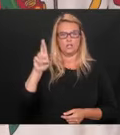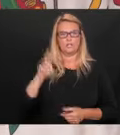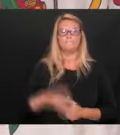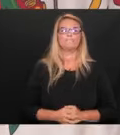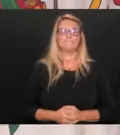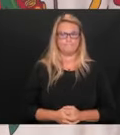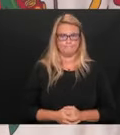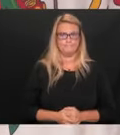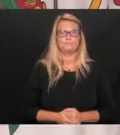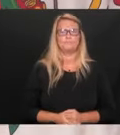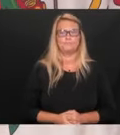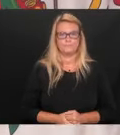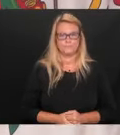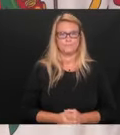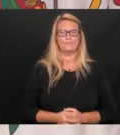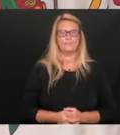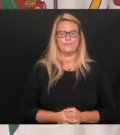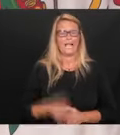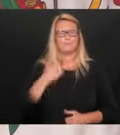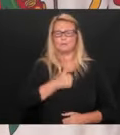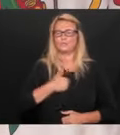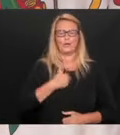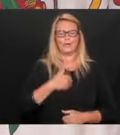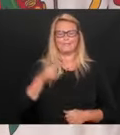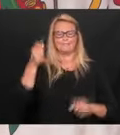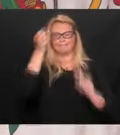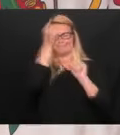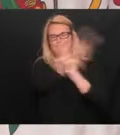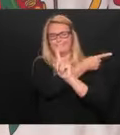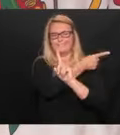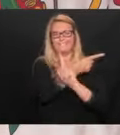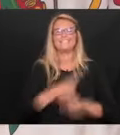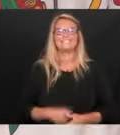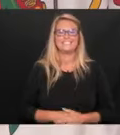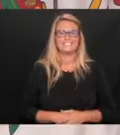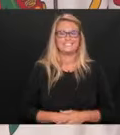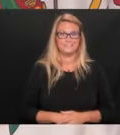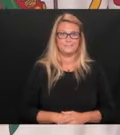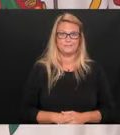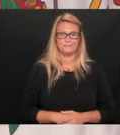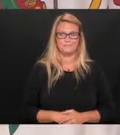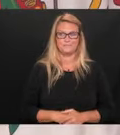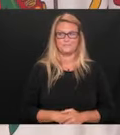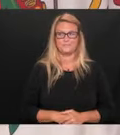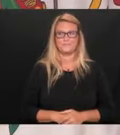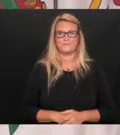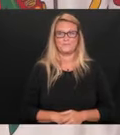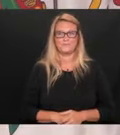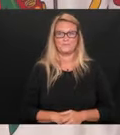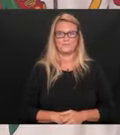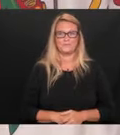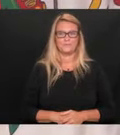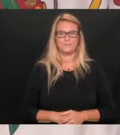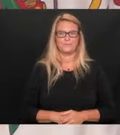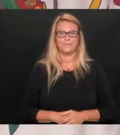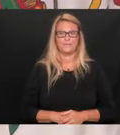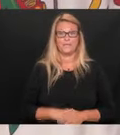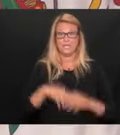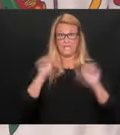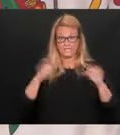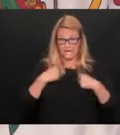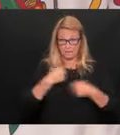and everything. Okay, I'm sorry, sir. I just went brain dead here. Okay, Jordan, can I make this